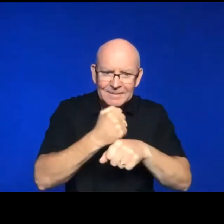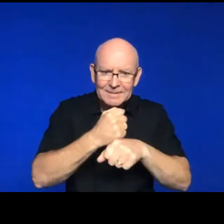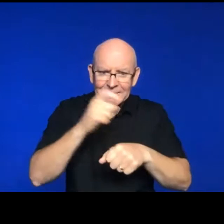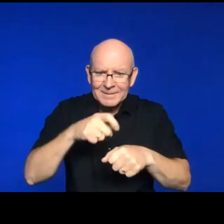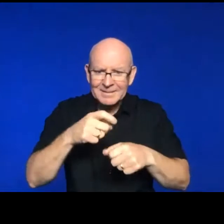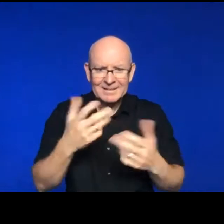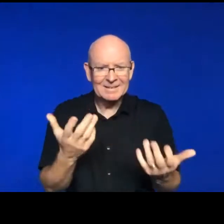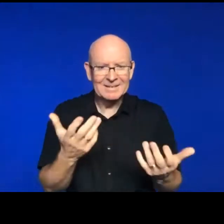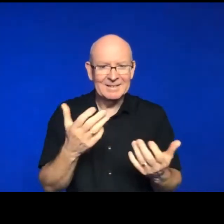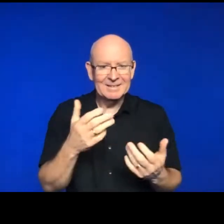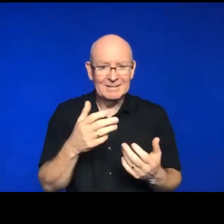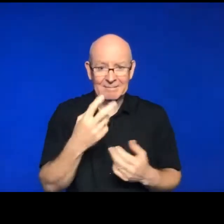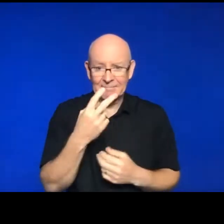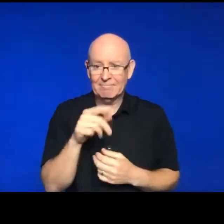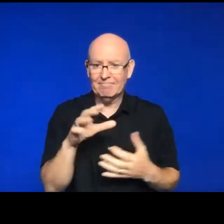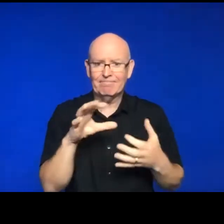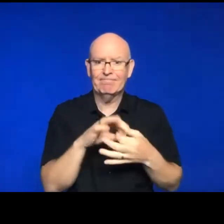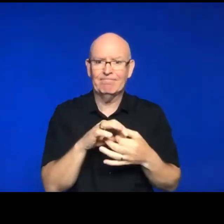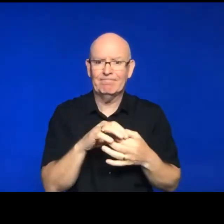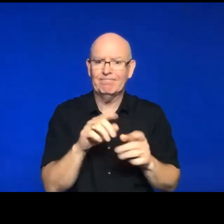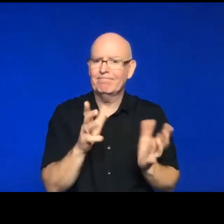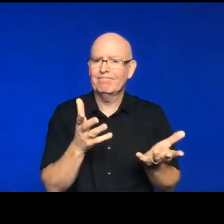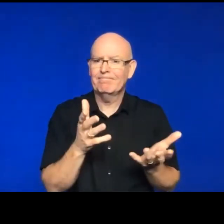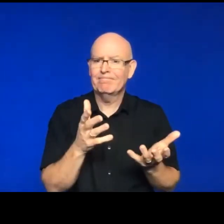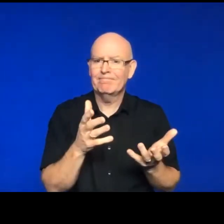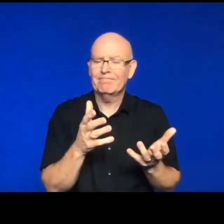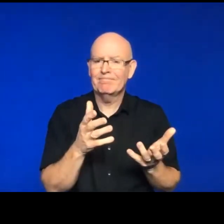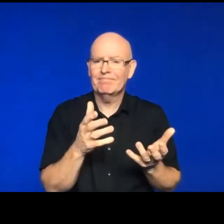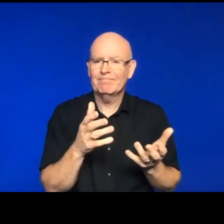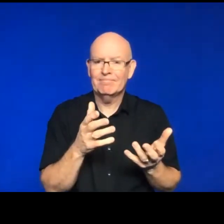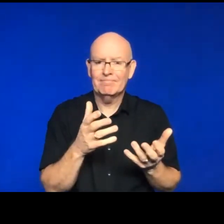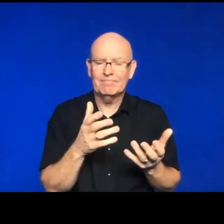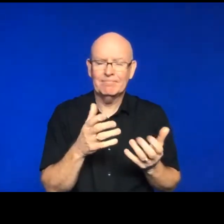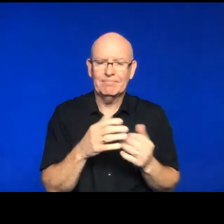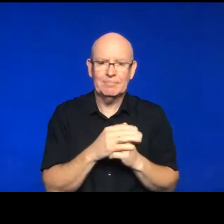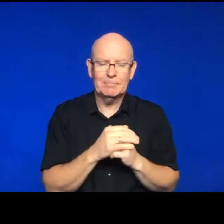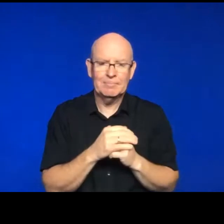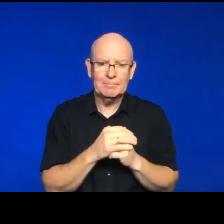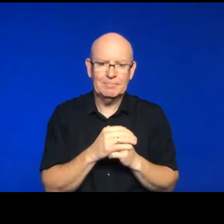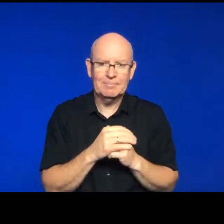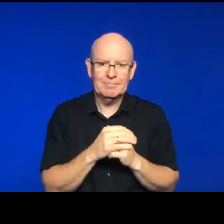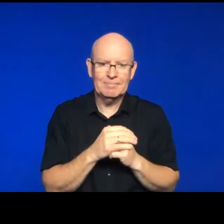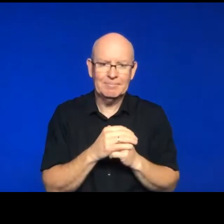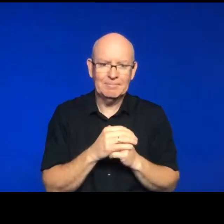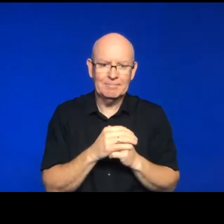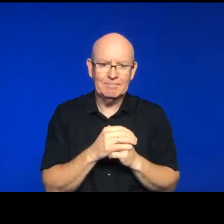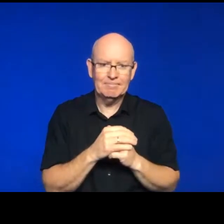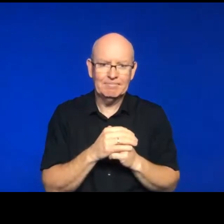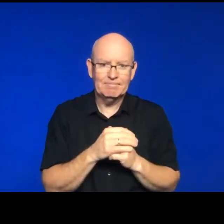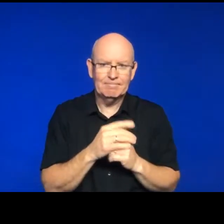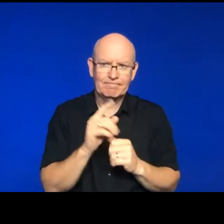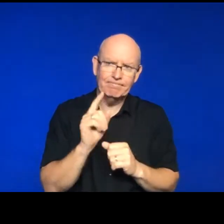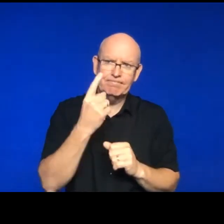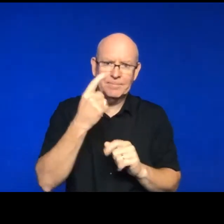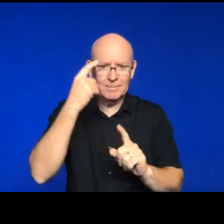of reducing those increased risks that we know persons with